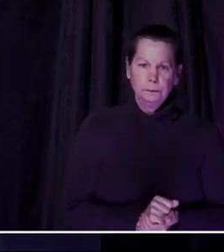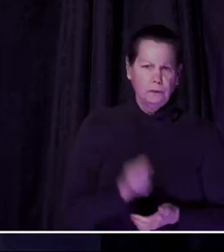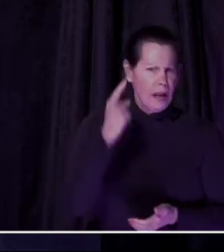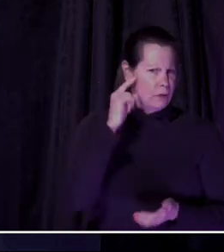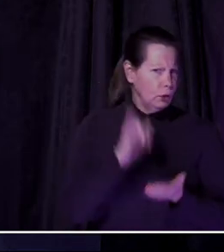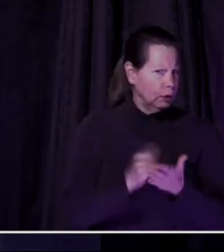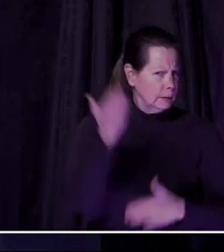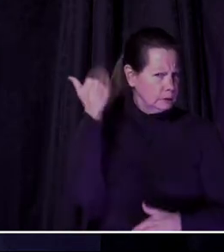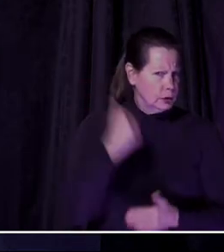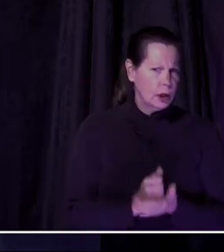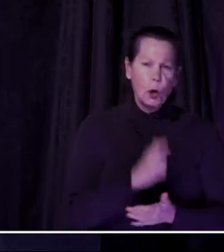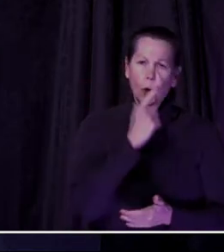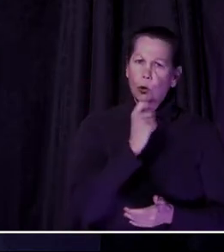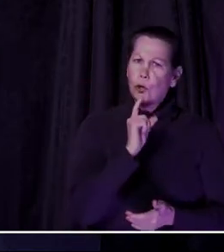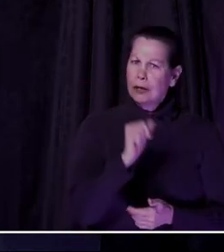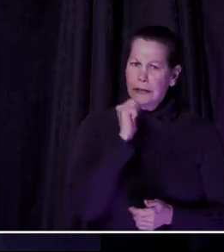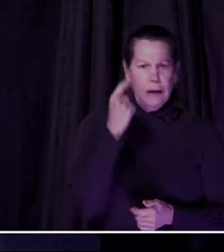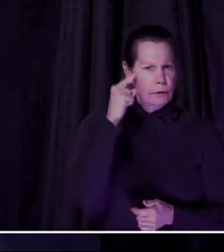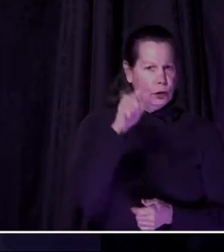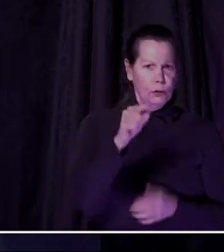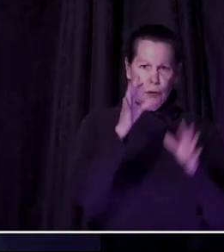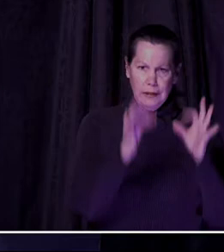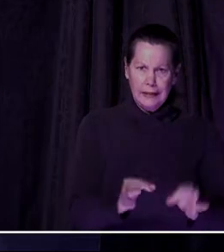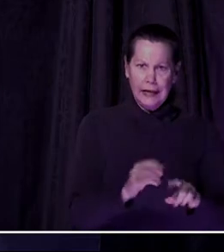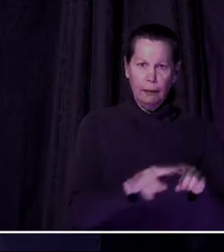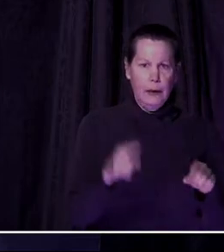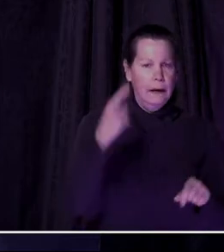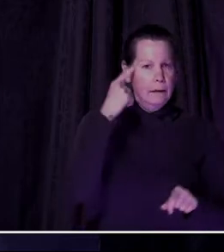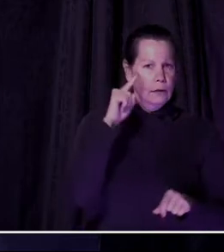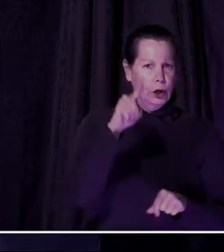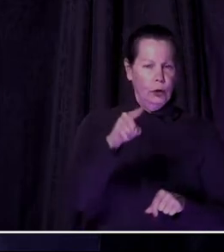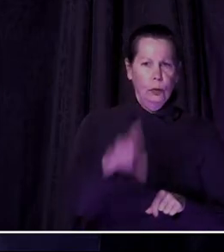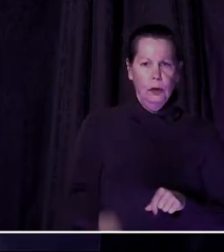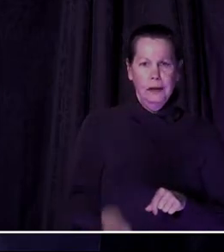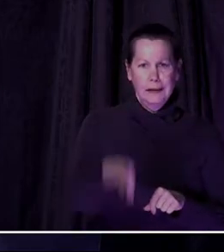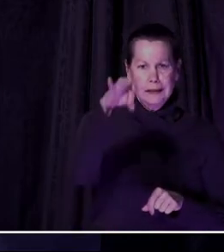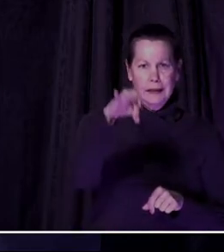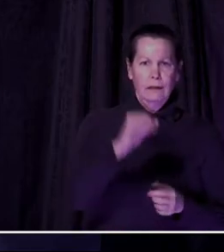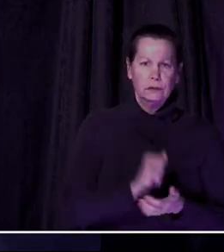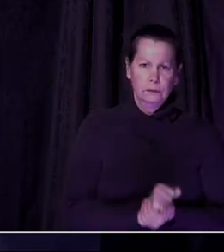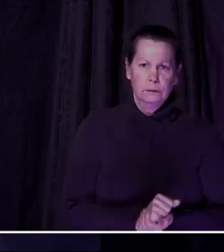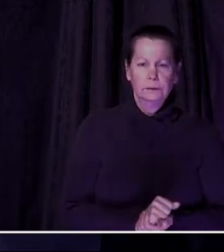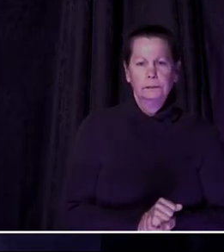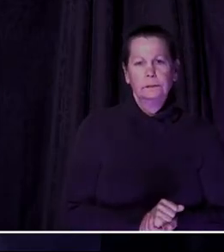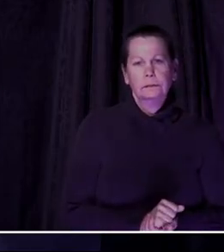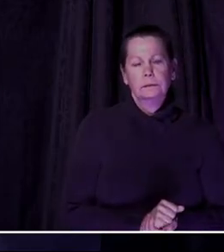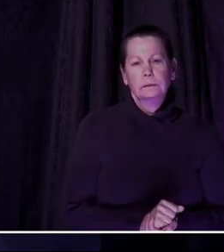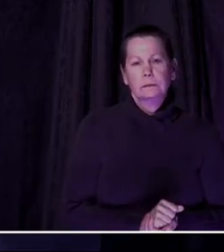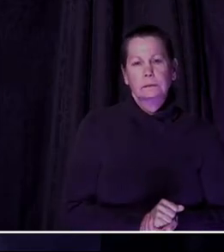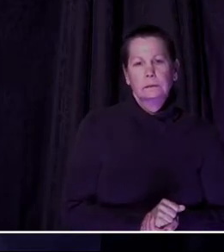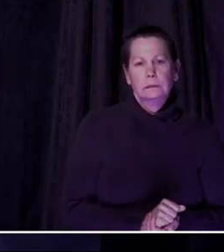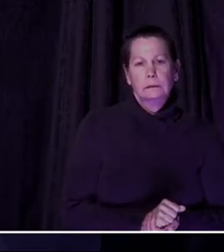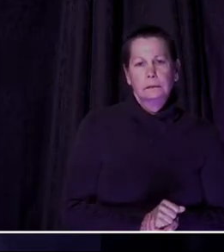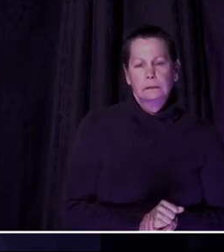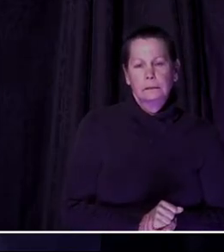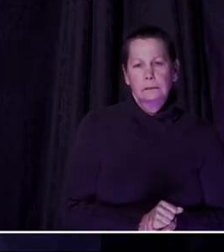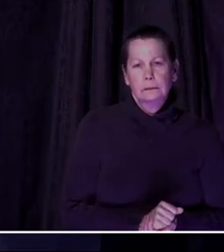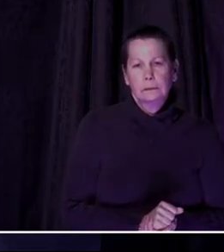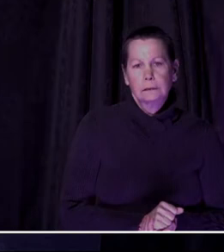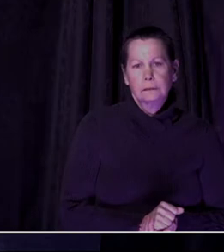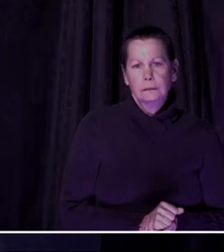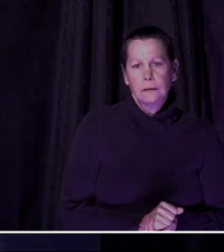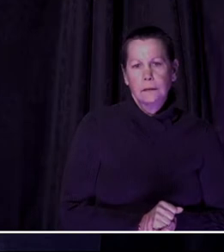that? Who you are is not for you to decide, but for you to discover.